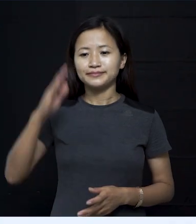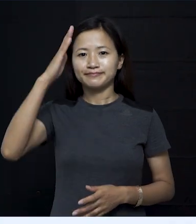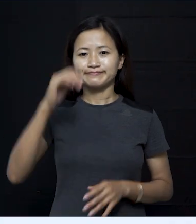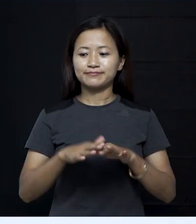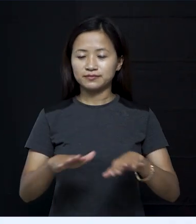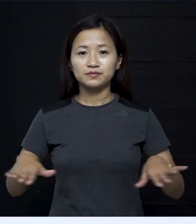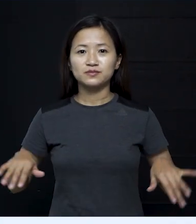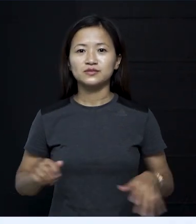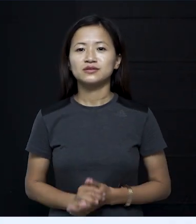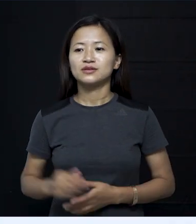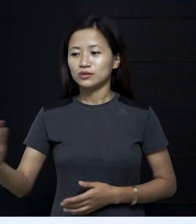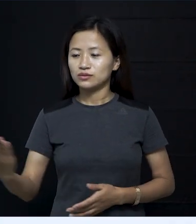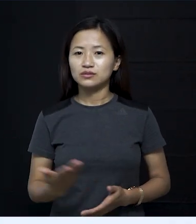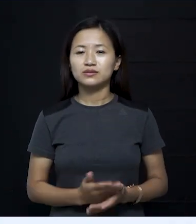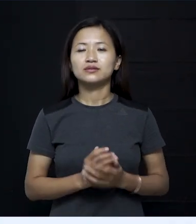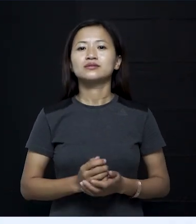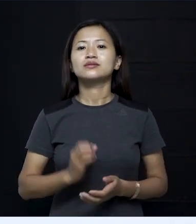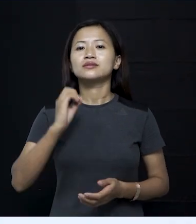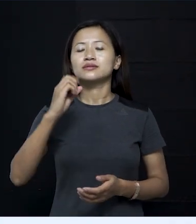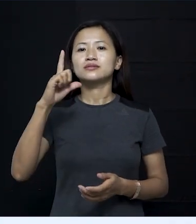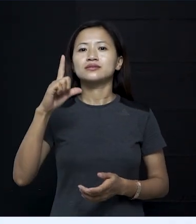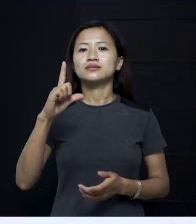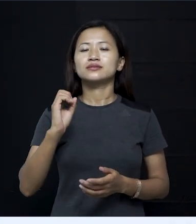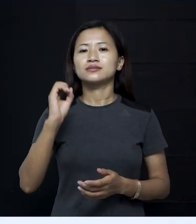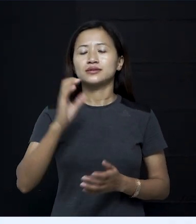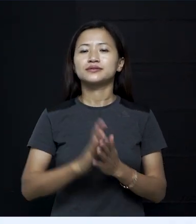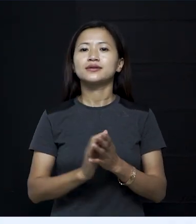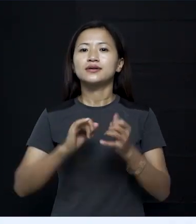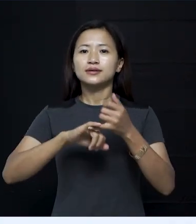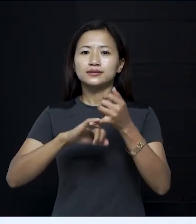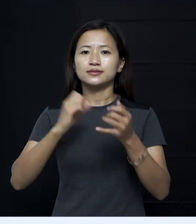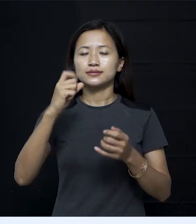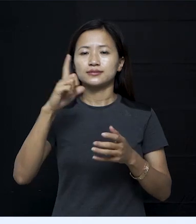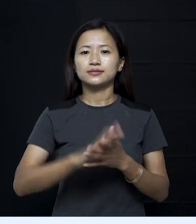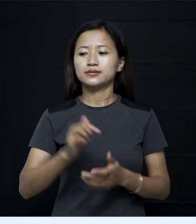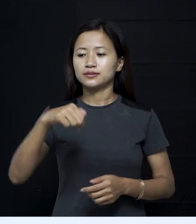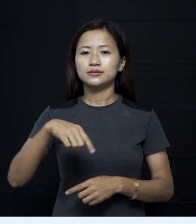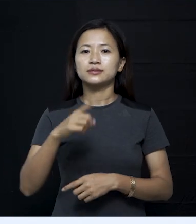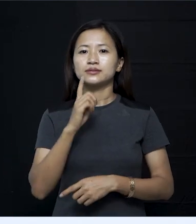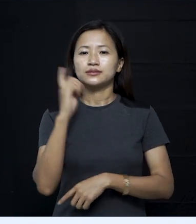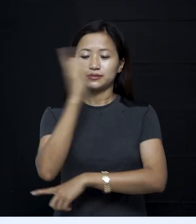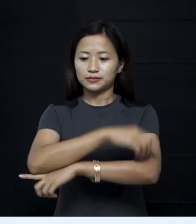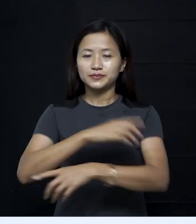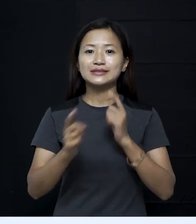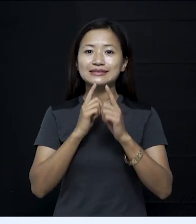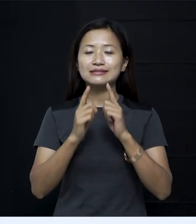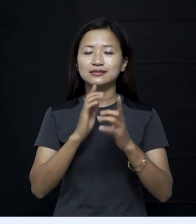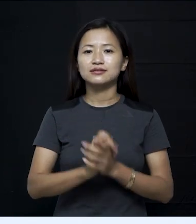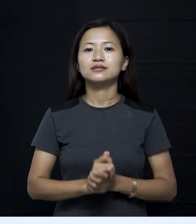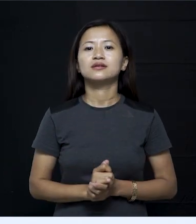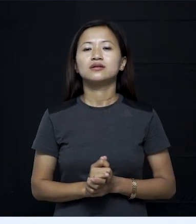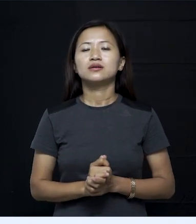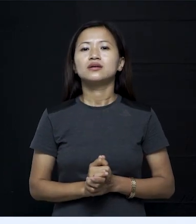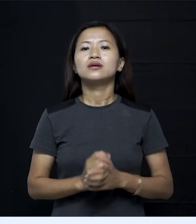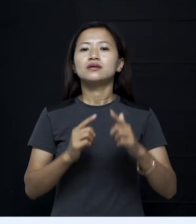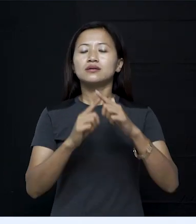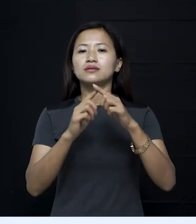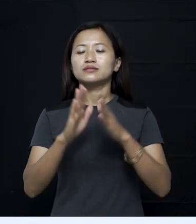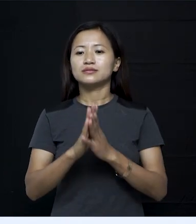Hello students, welcome to class 10 social science class, and today we will be discussing